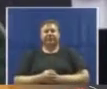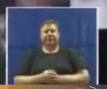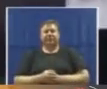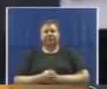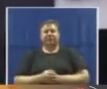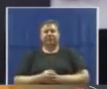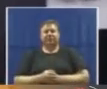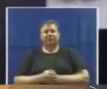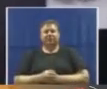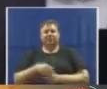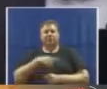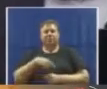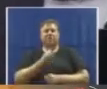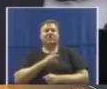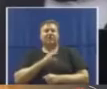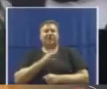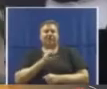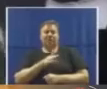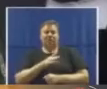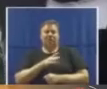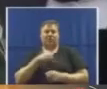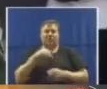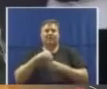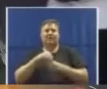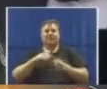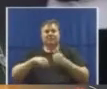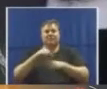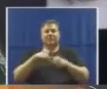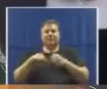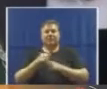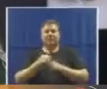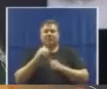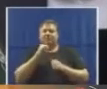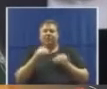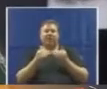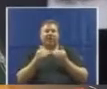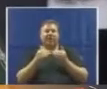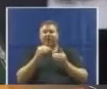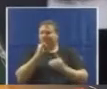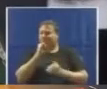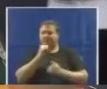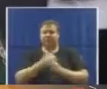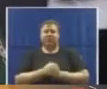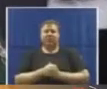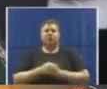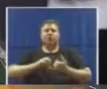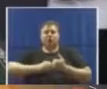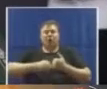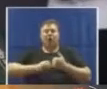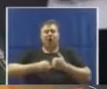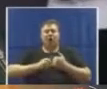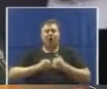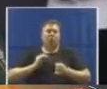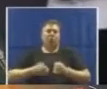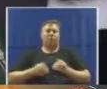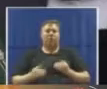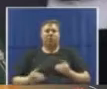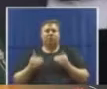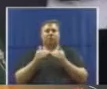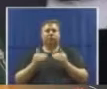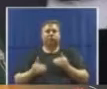We suffer the incongruence of a society in pursuit of the equality of women whilst dancing